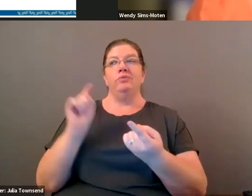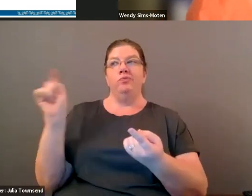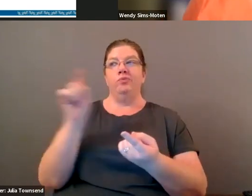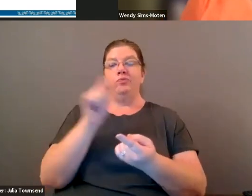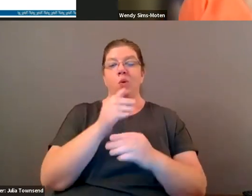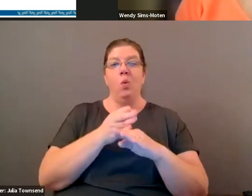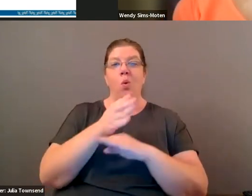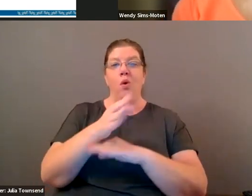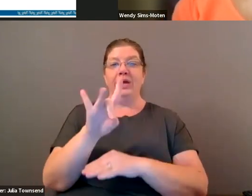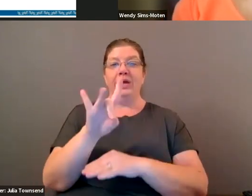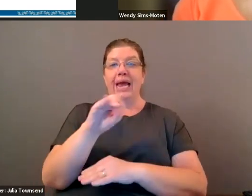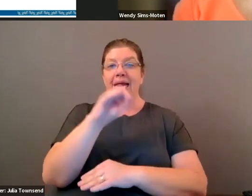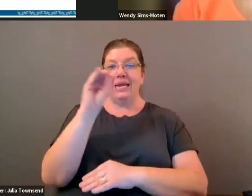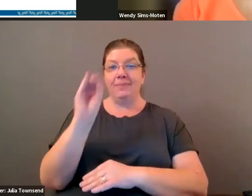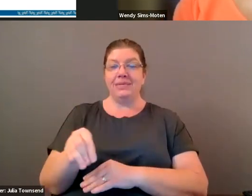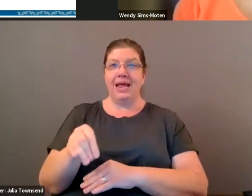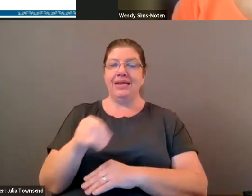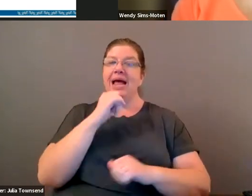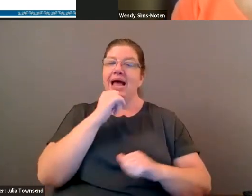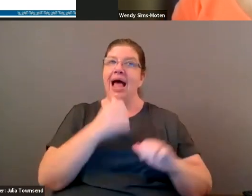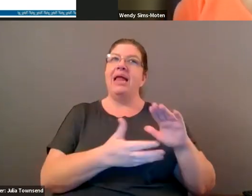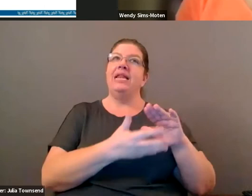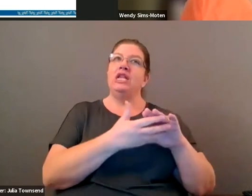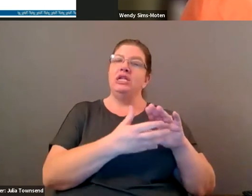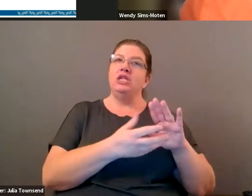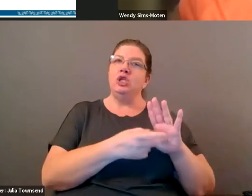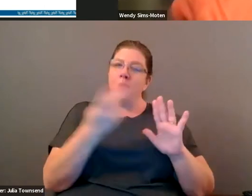over an 80% unduplicated pupil count